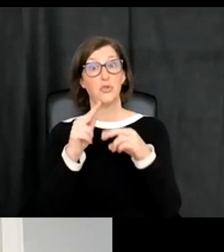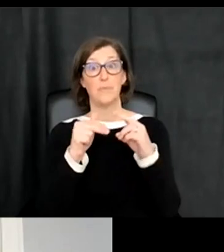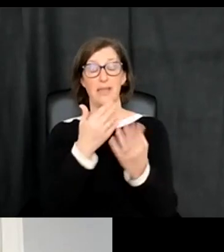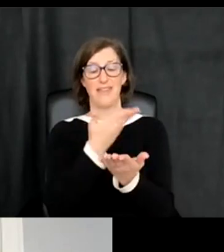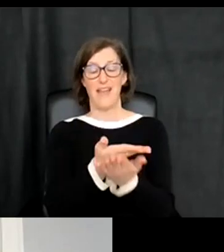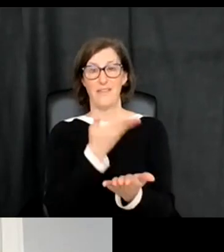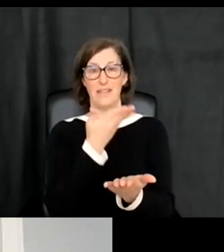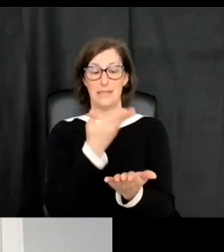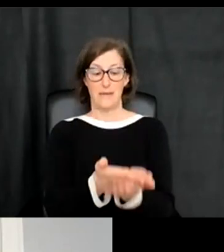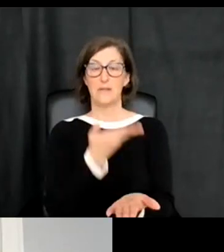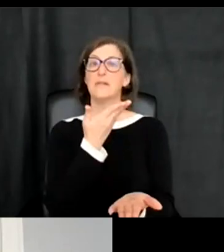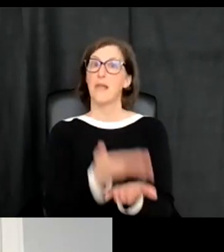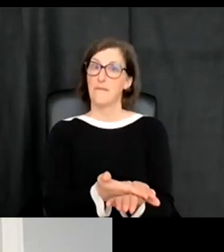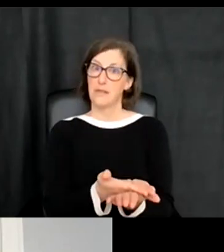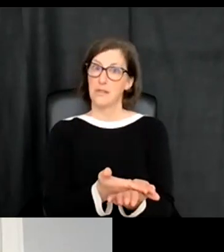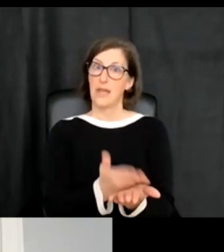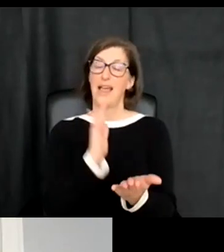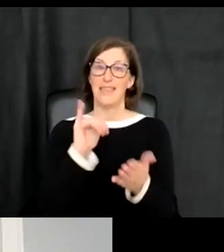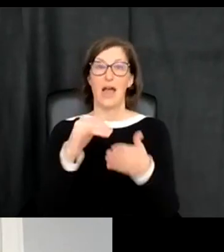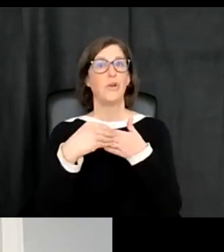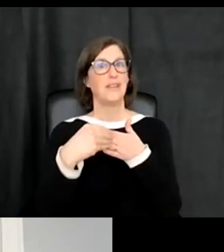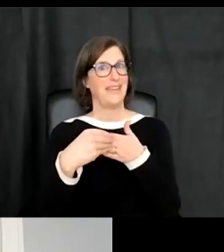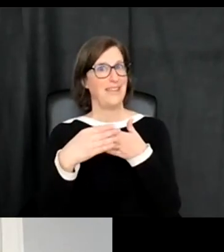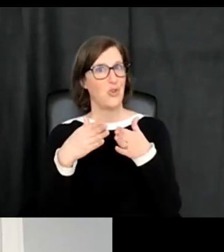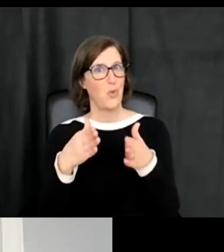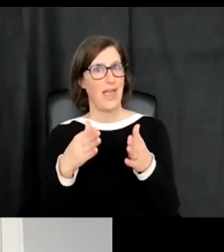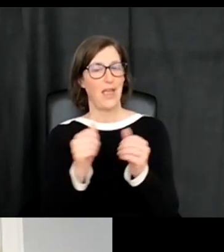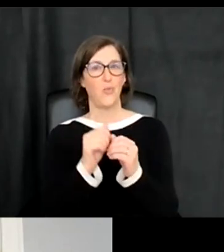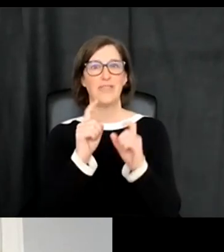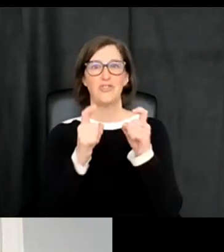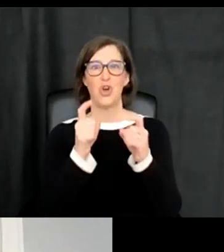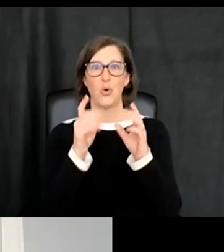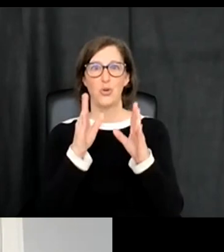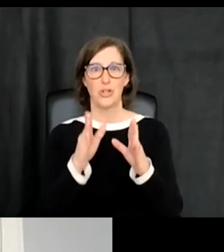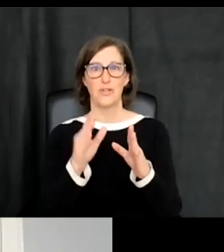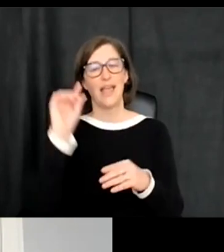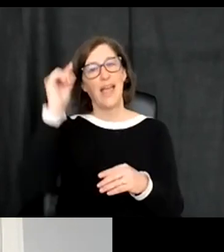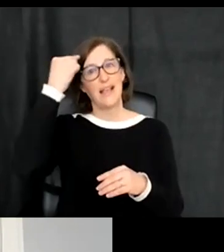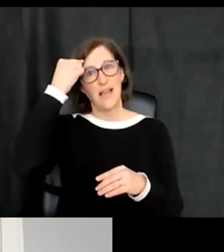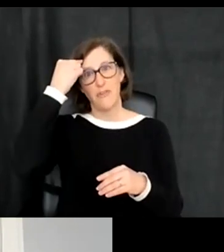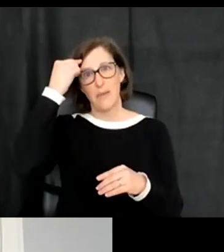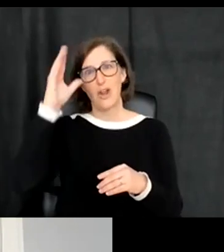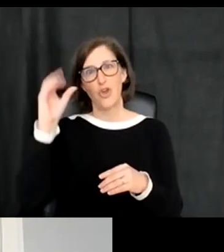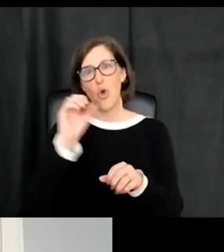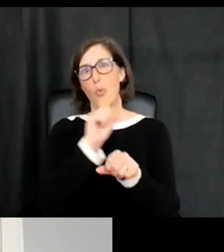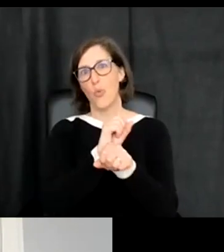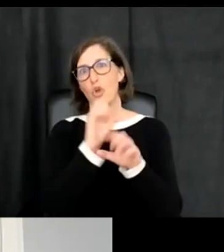evidence will lead the way with our donors and our government counterparts.